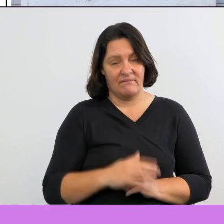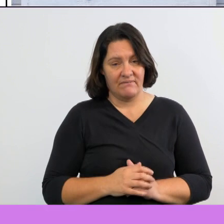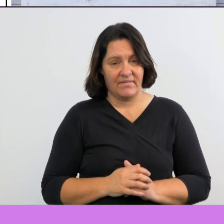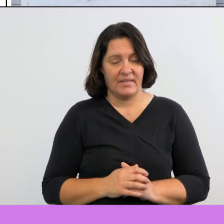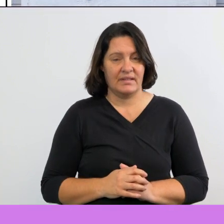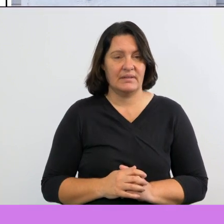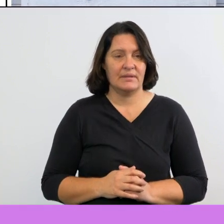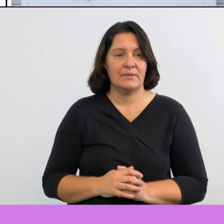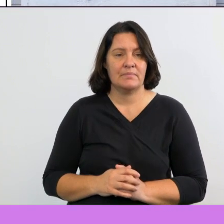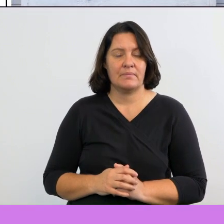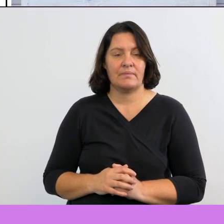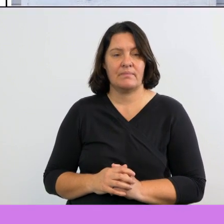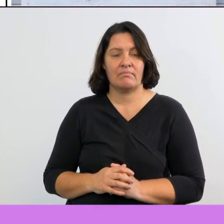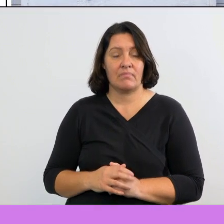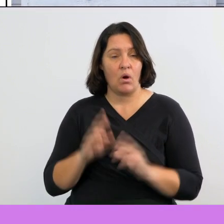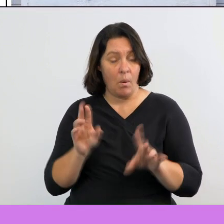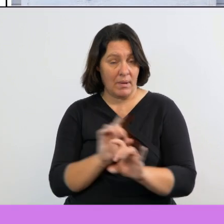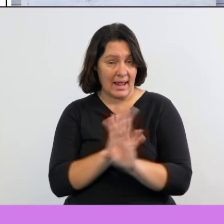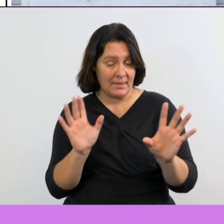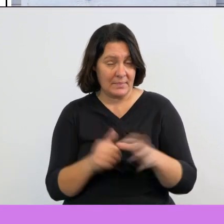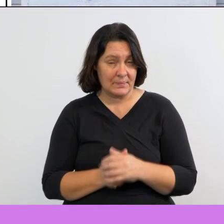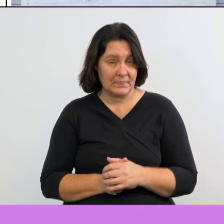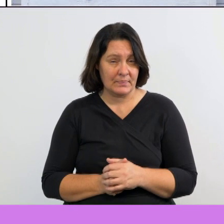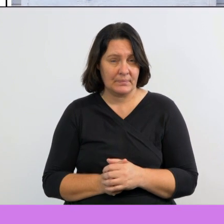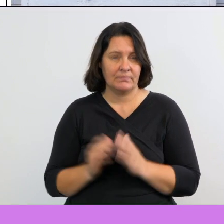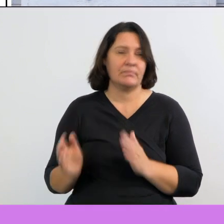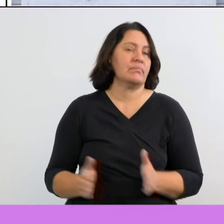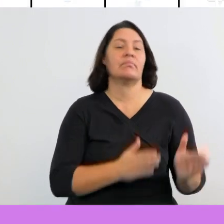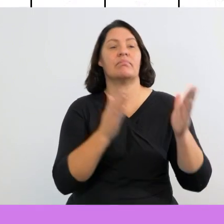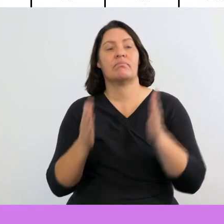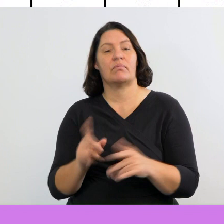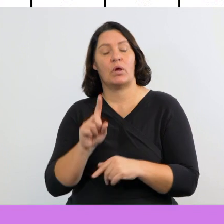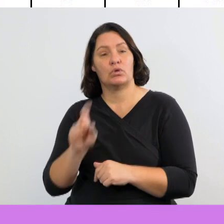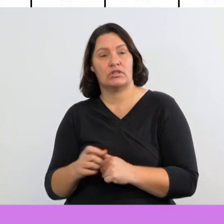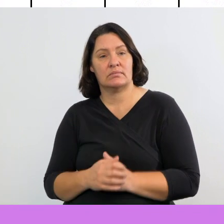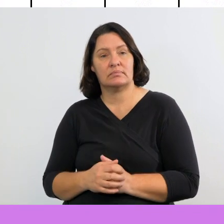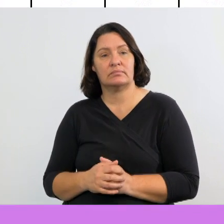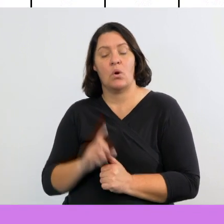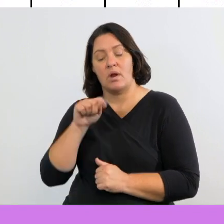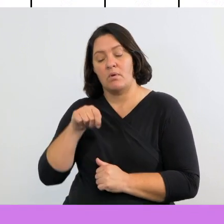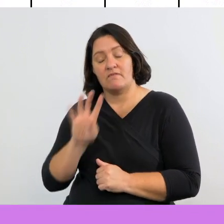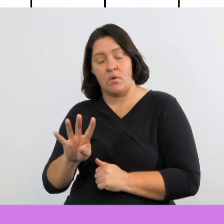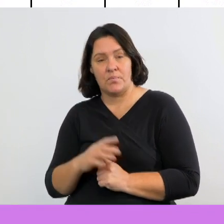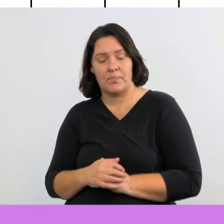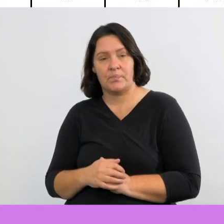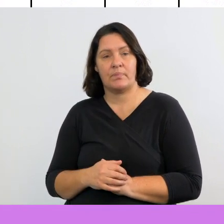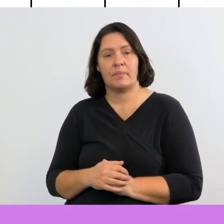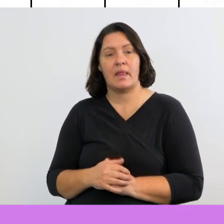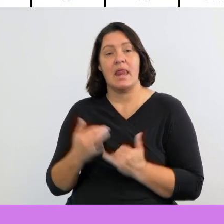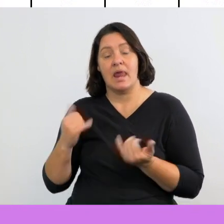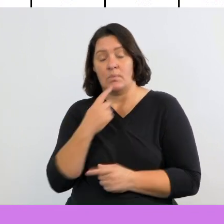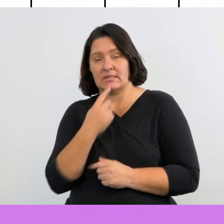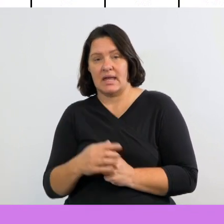looking, number of bags will be 5. Guys, I hope that is clear. Let's look at another question.